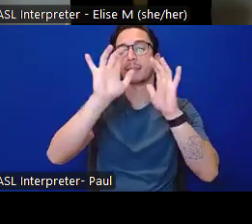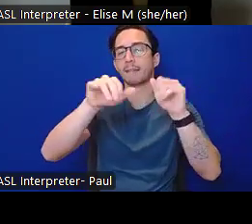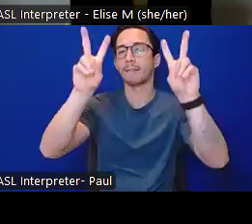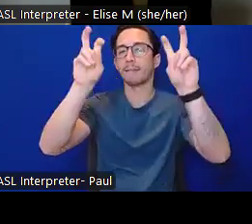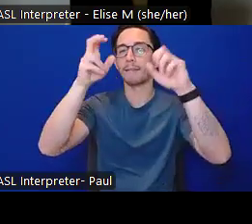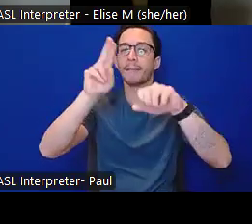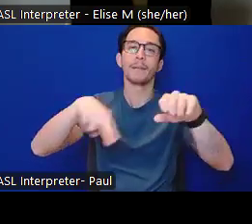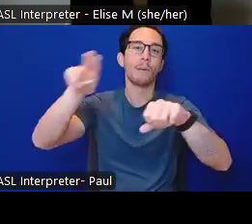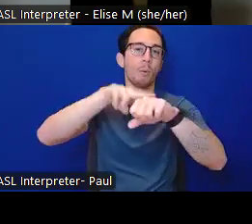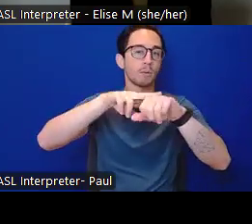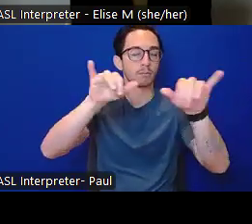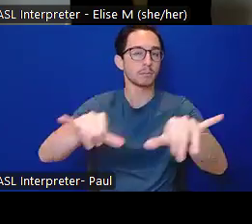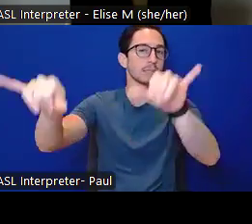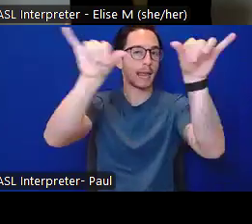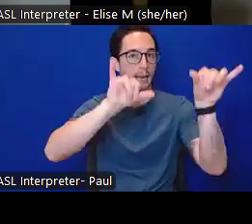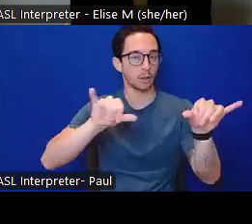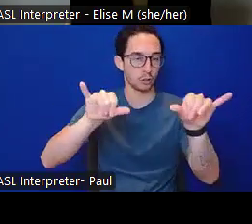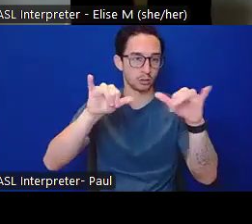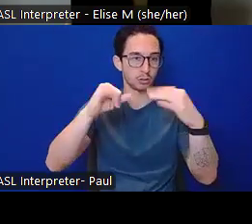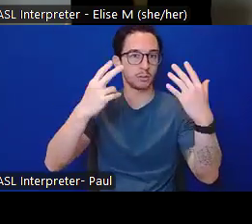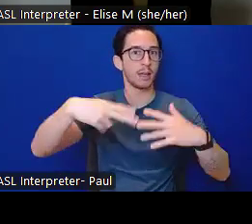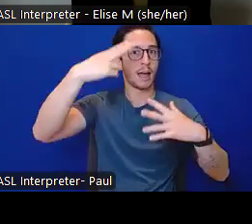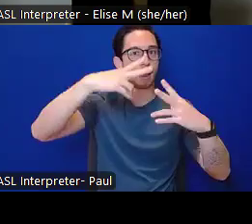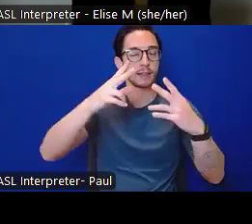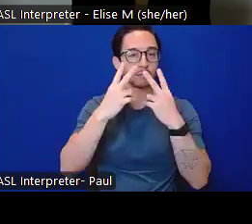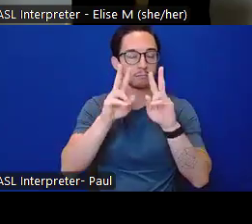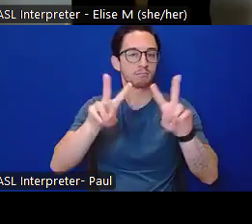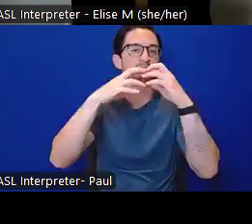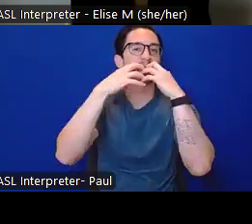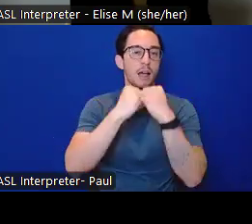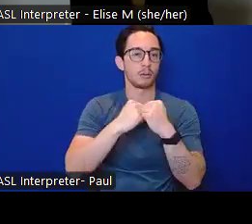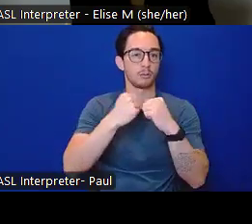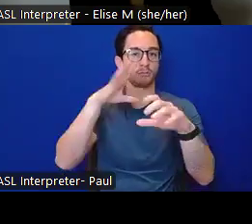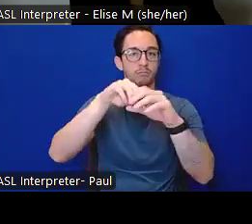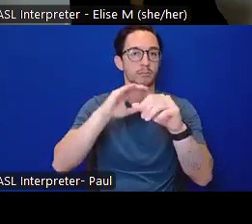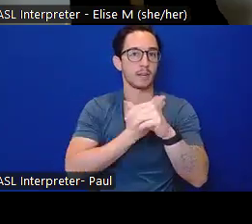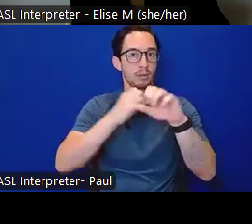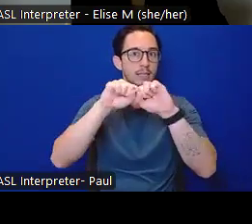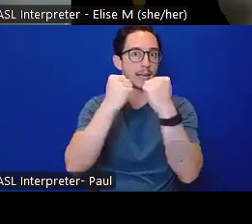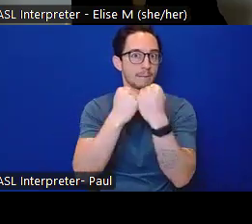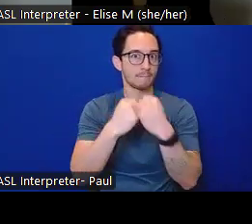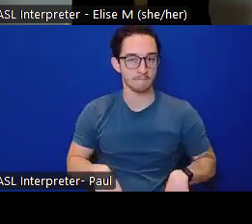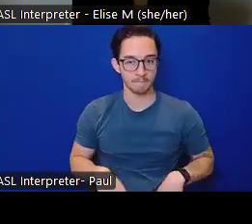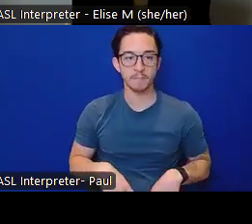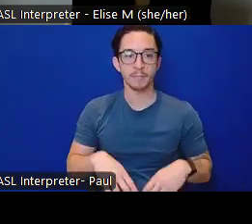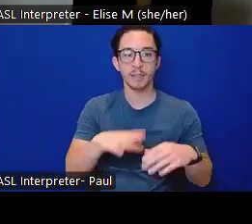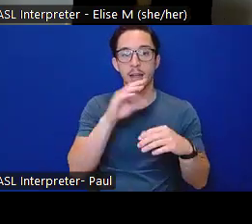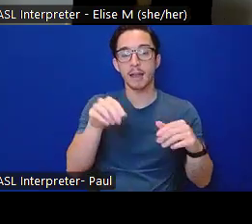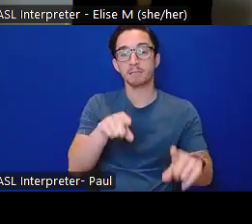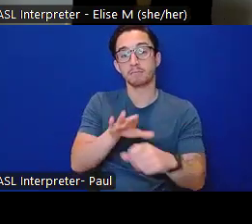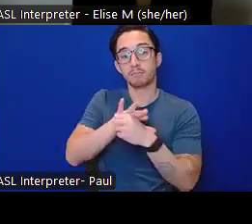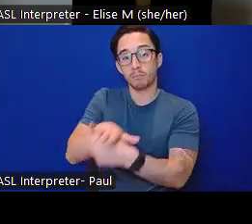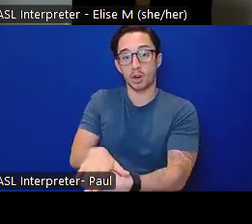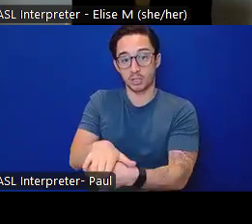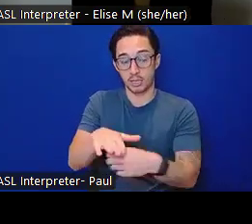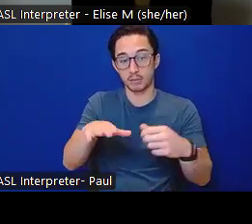the standard, the highly valued in our city, in our society. And marginalized